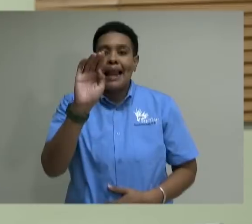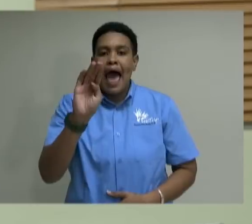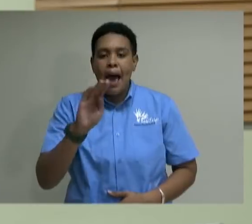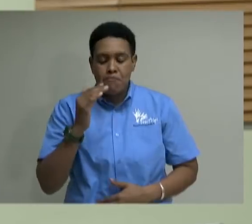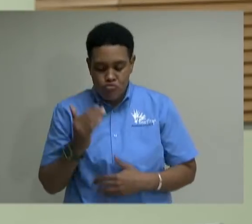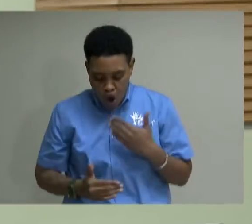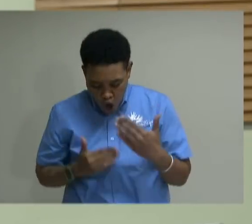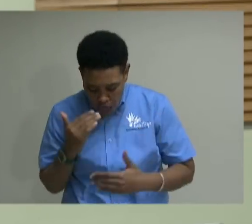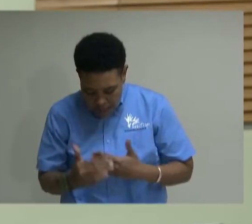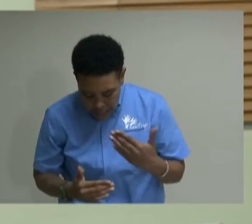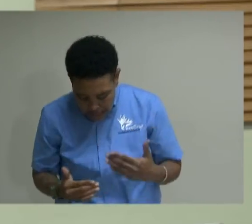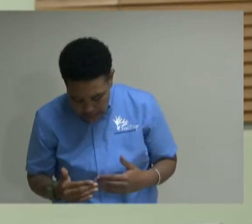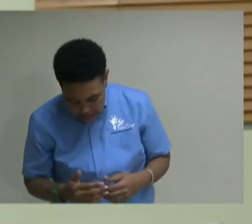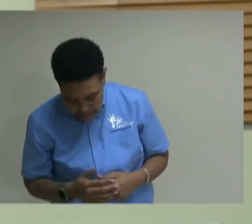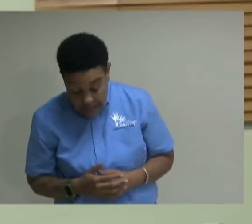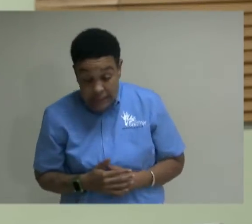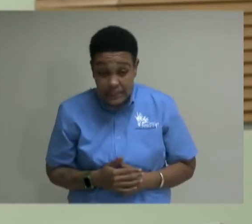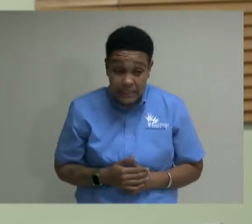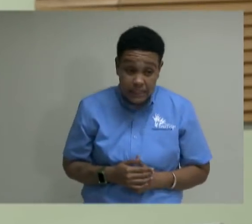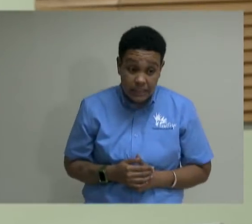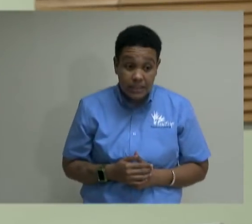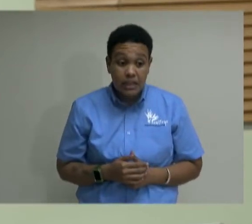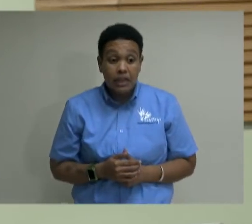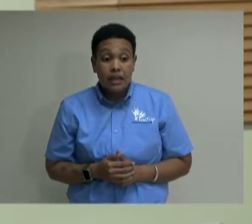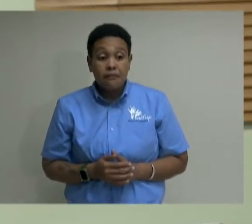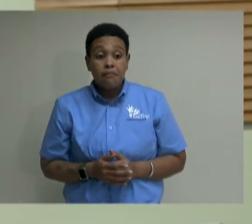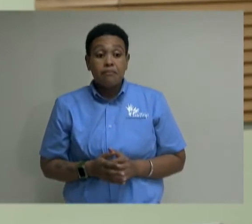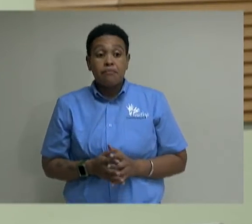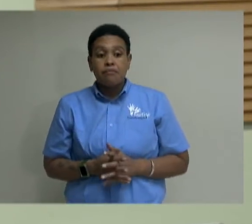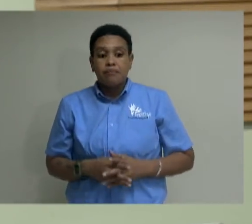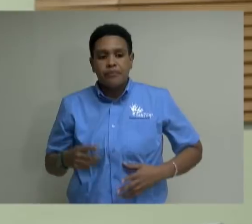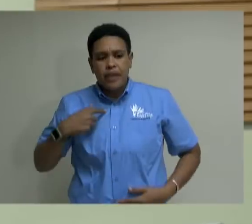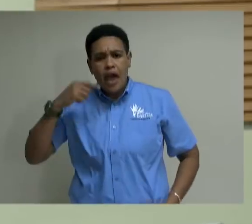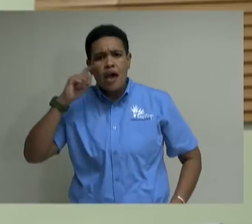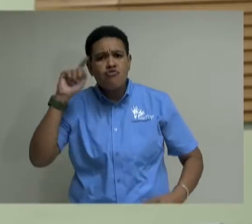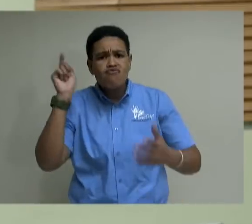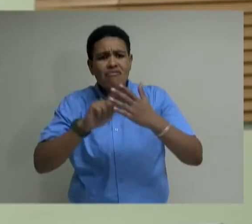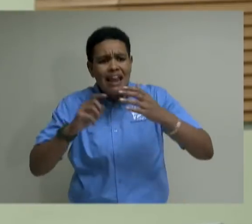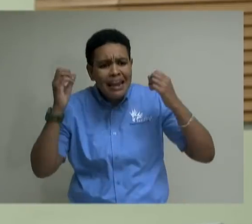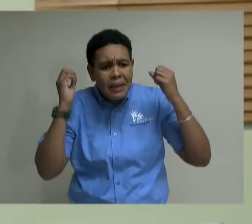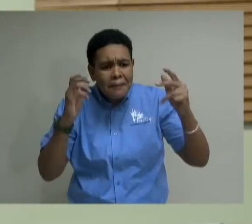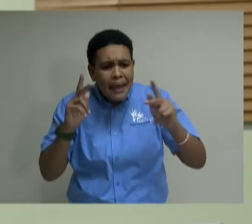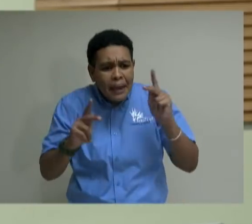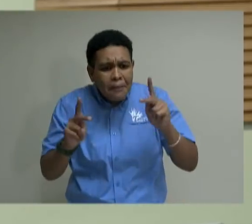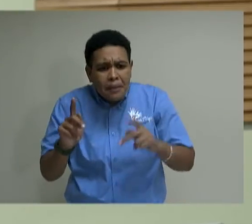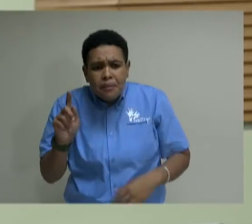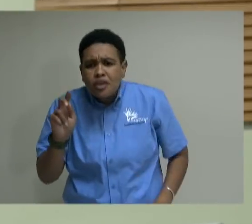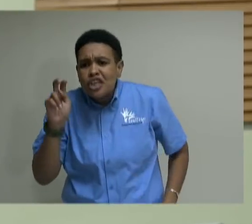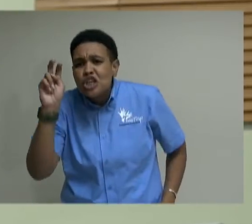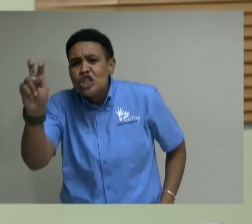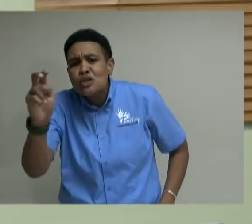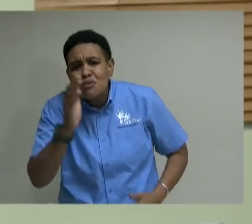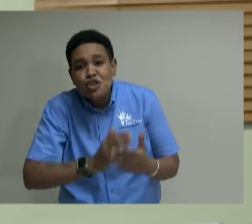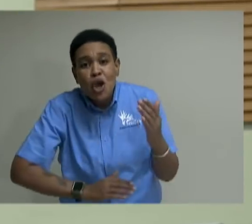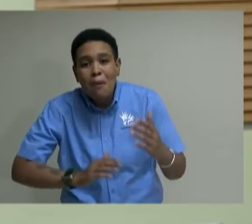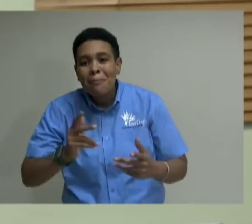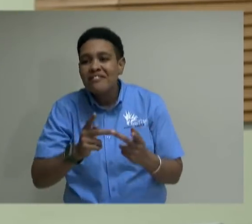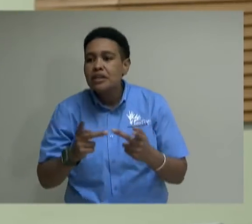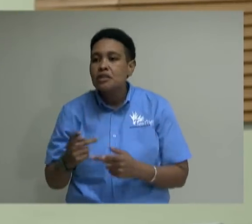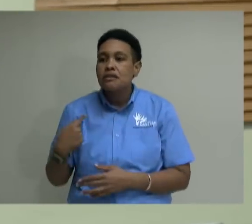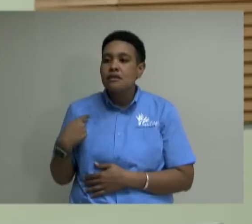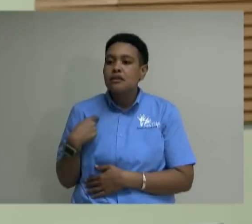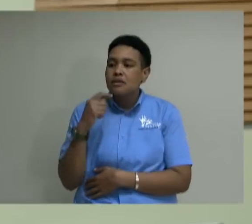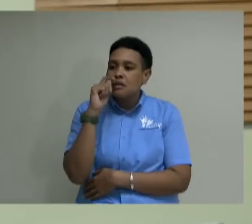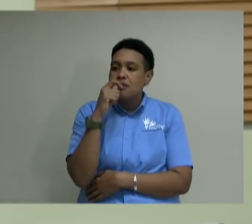process. I recognize that many persons are going straight to some facilities to have testing